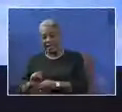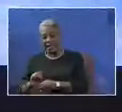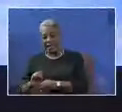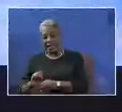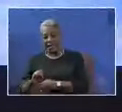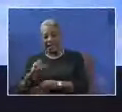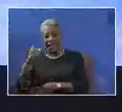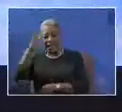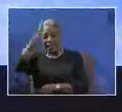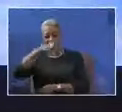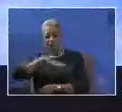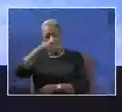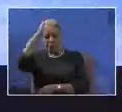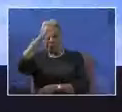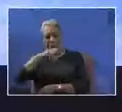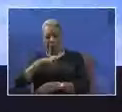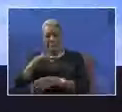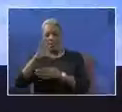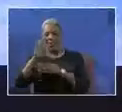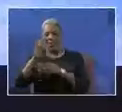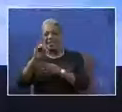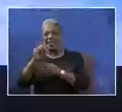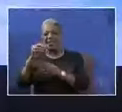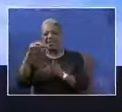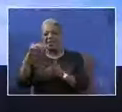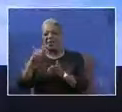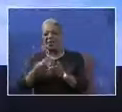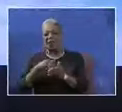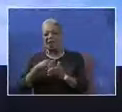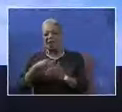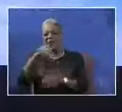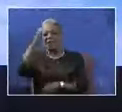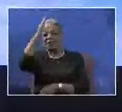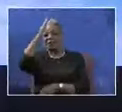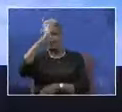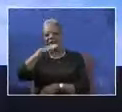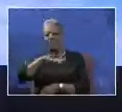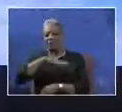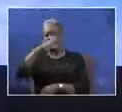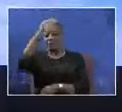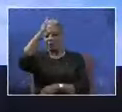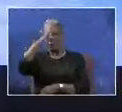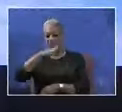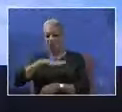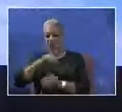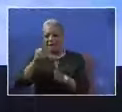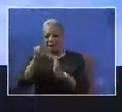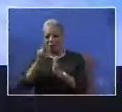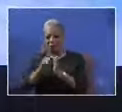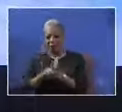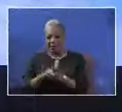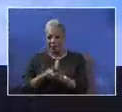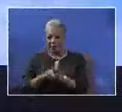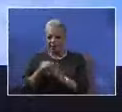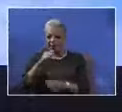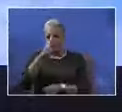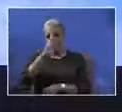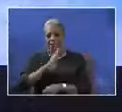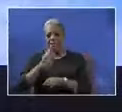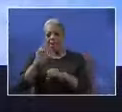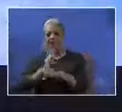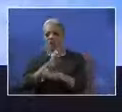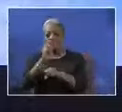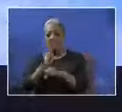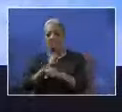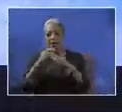70,000 men were killed. But I'm telling you, God was using it to teach them. In fact, Psalm 119 says this.